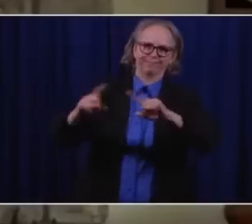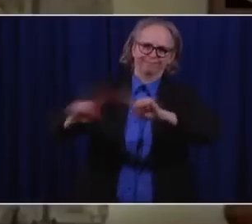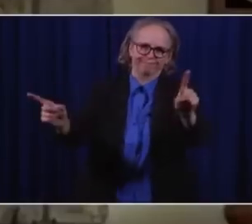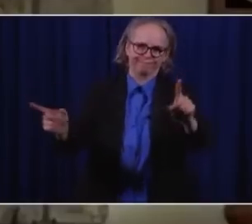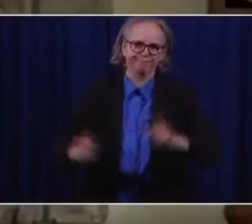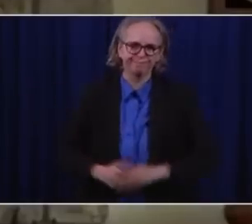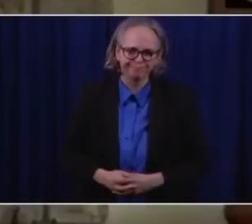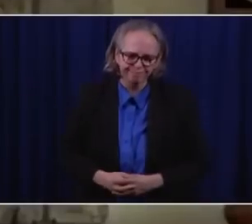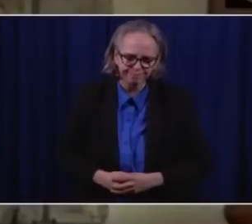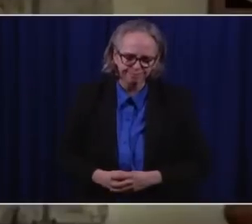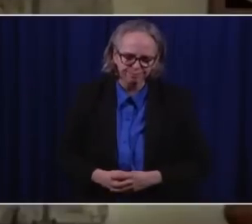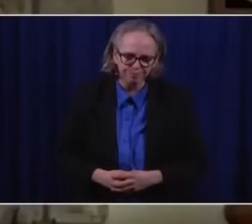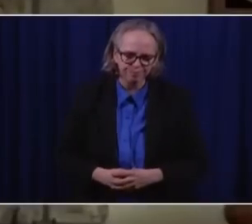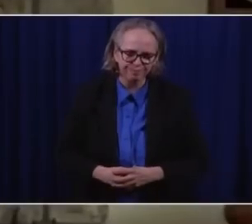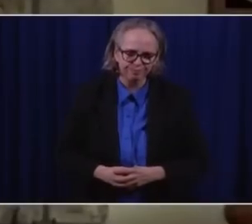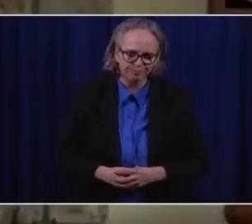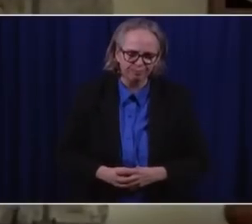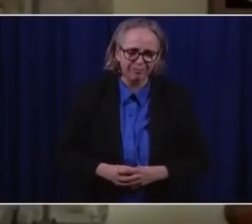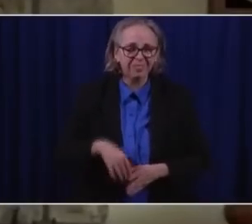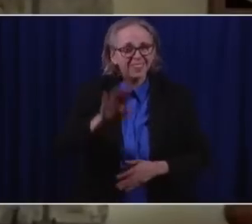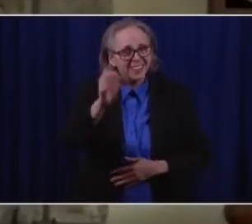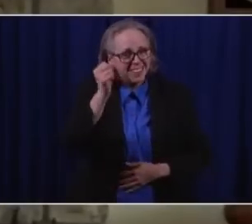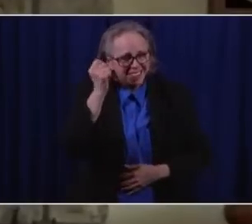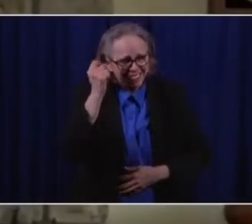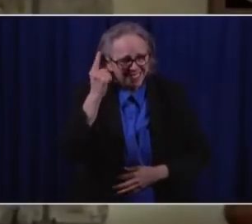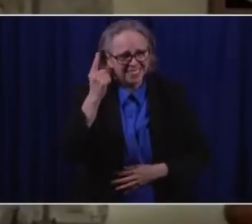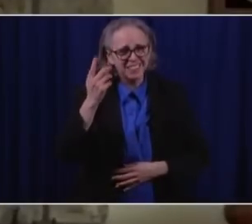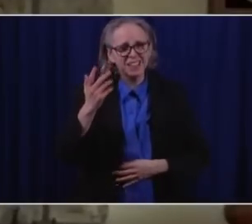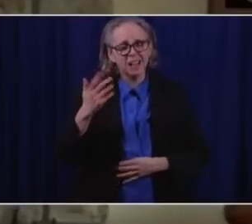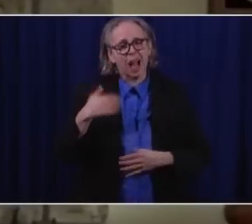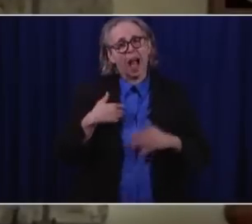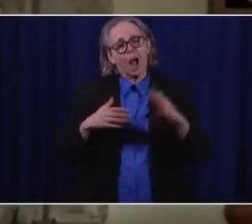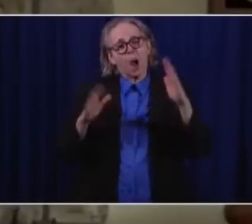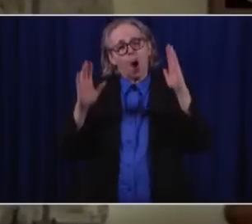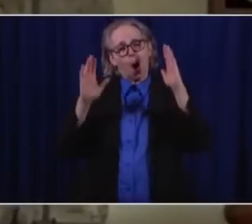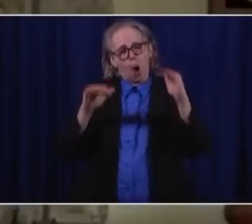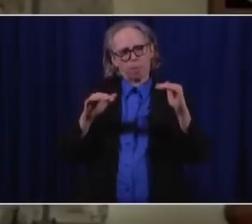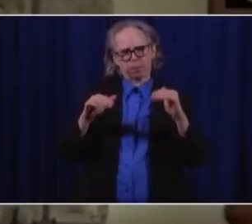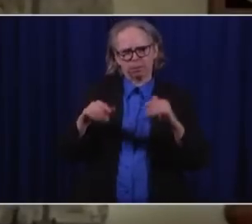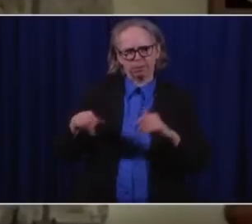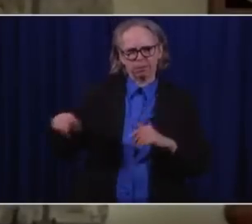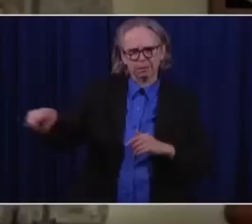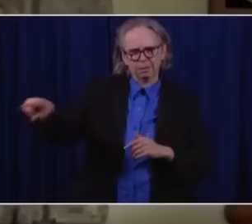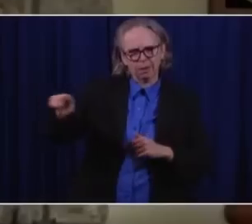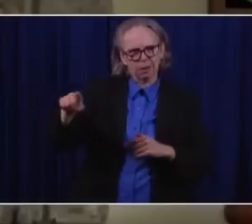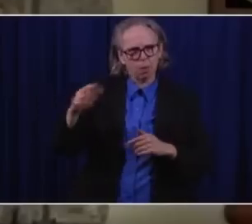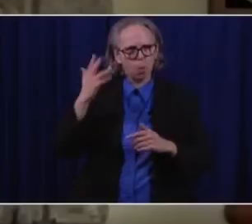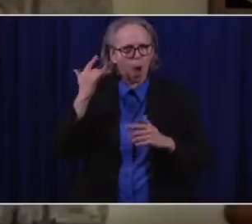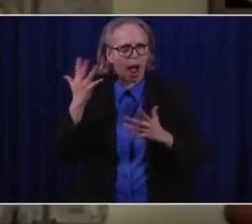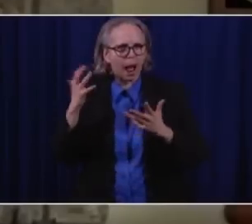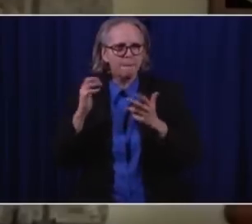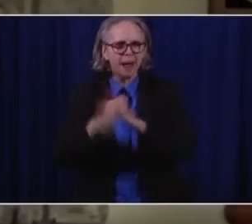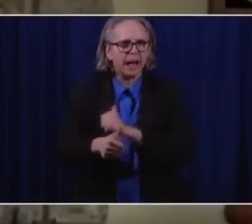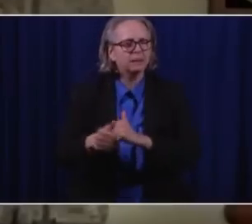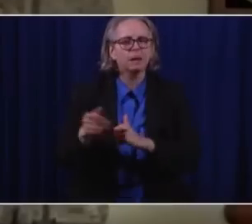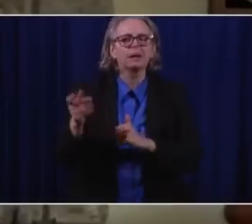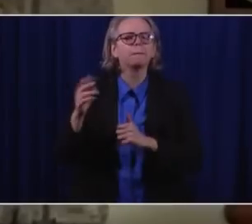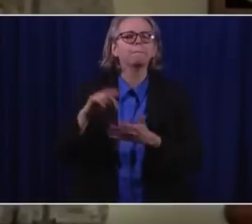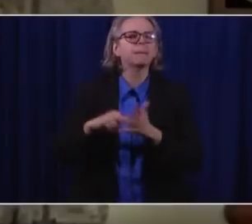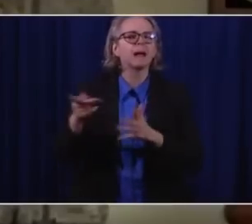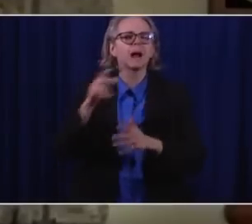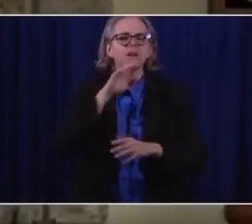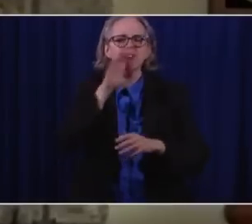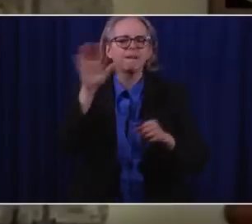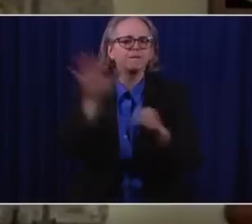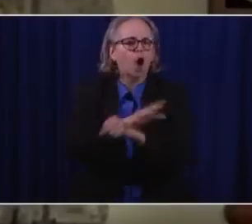fully, understand. But look, the people who I listen to, I would